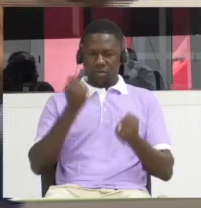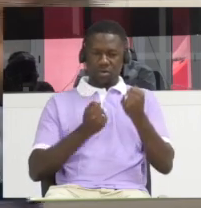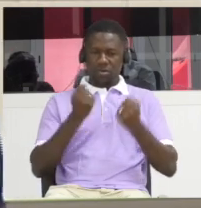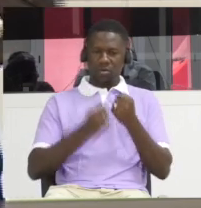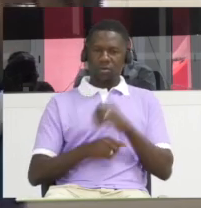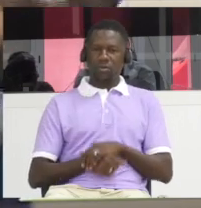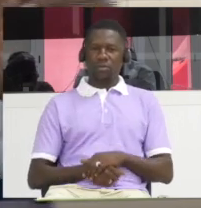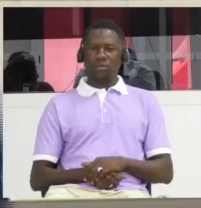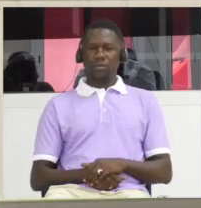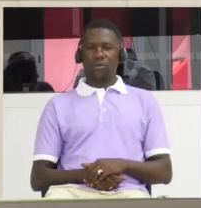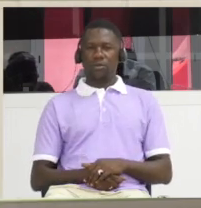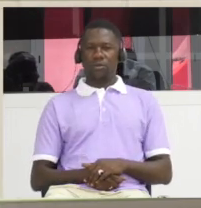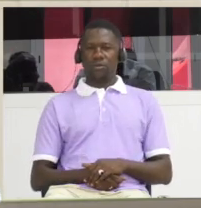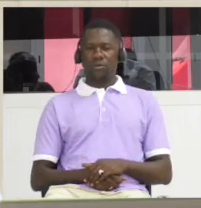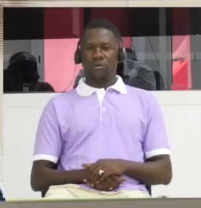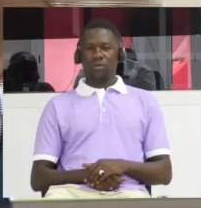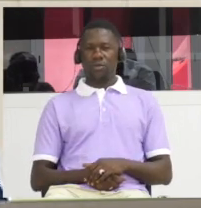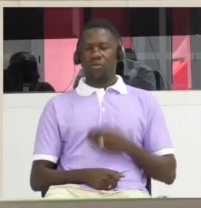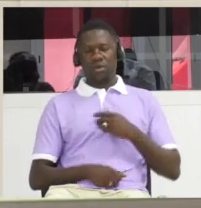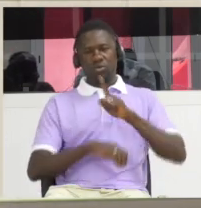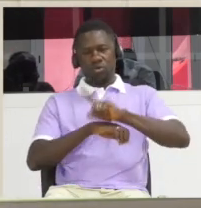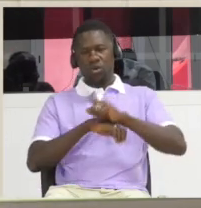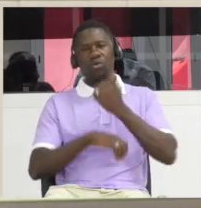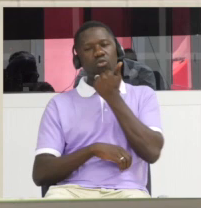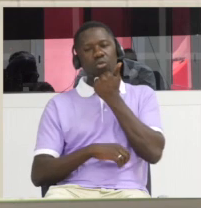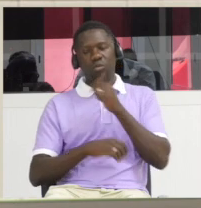know, just an ordinary number plate, not the GG.